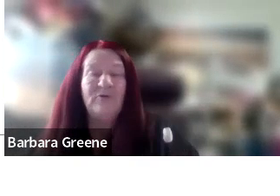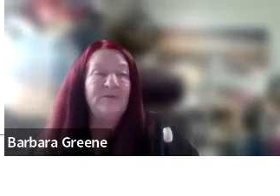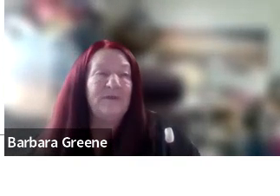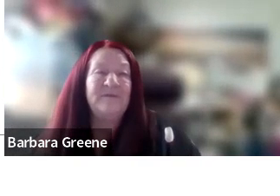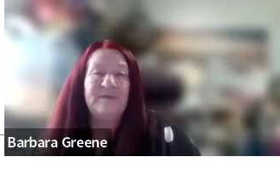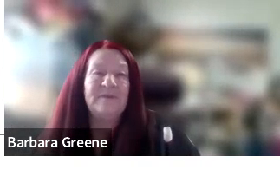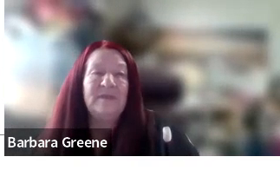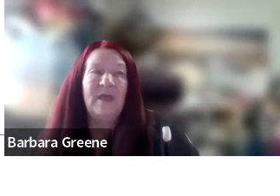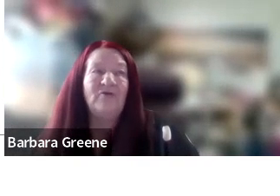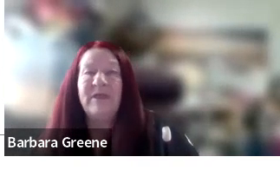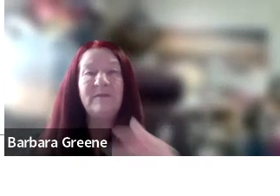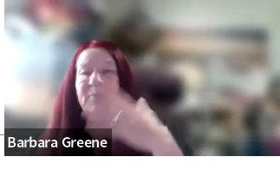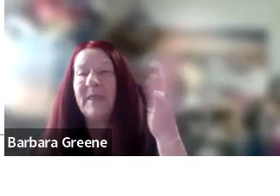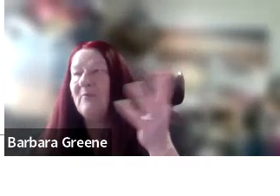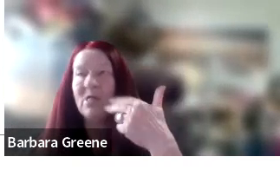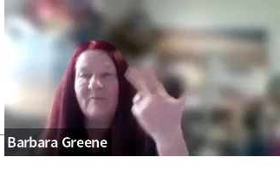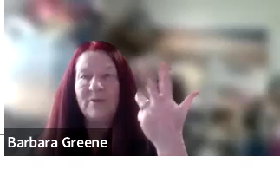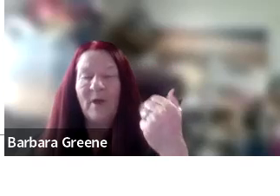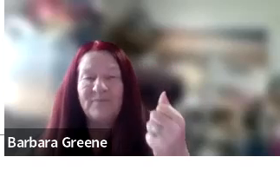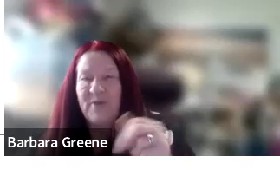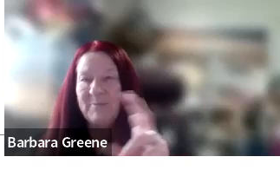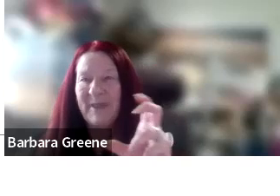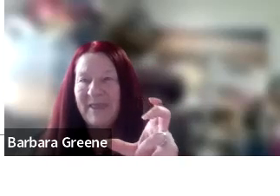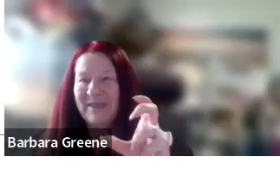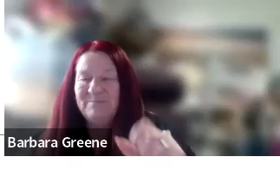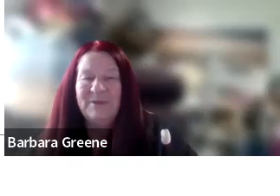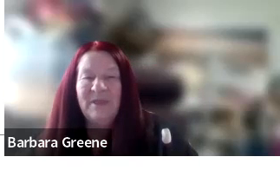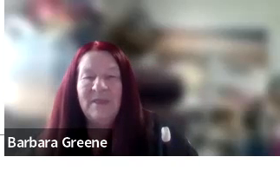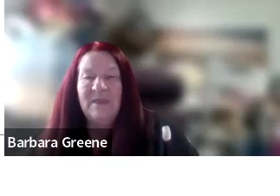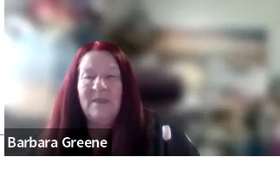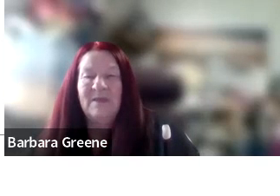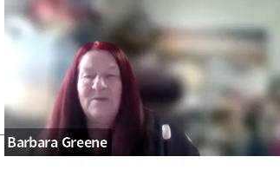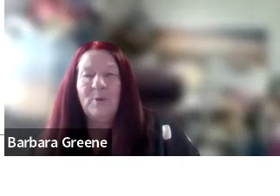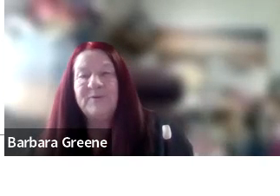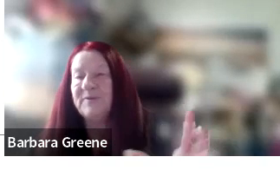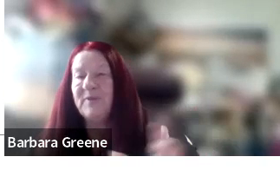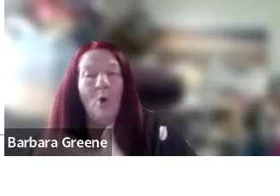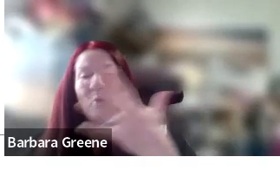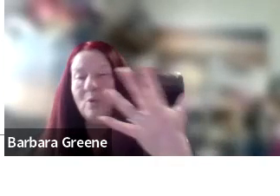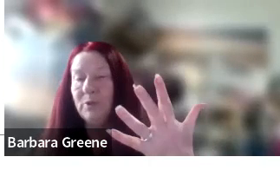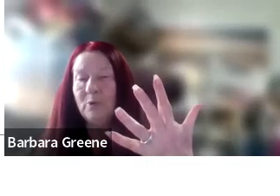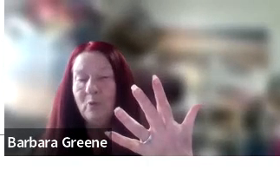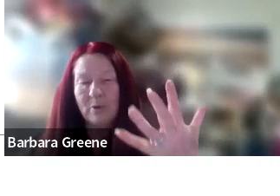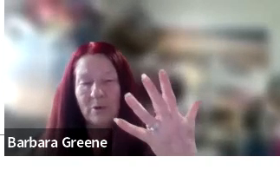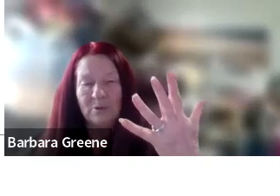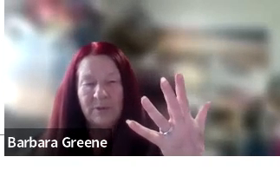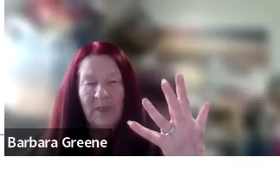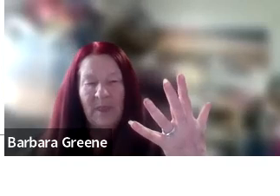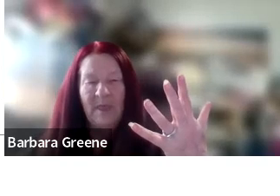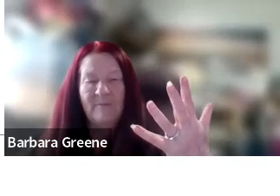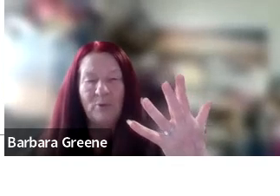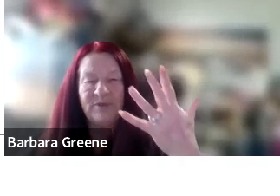health agencies, and gosh, I can't even think of all of them off the top of my head, but there was this whole new